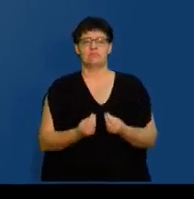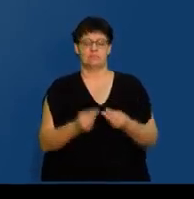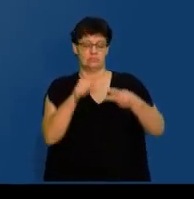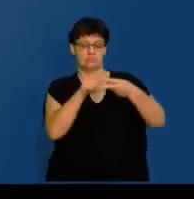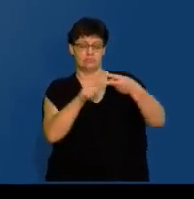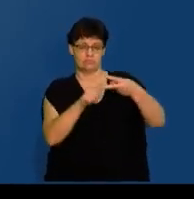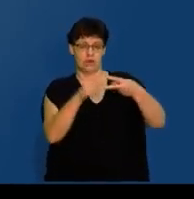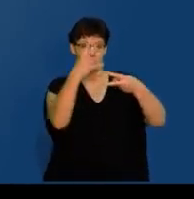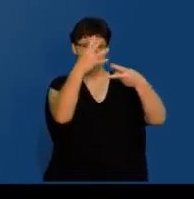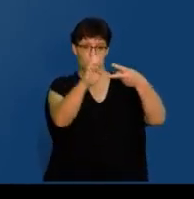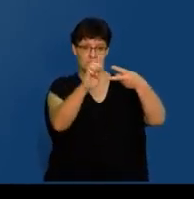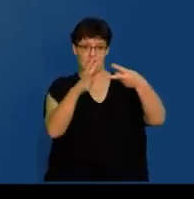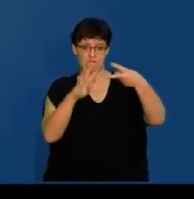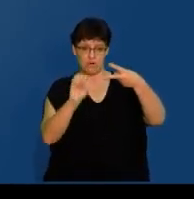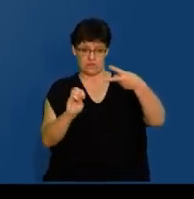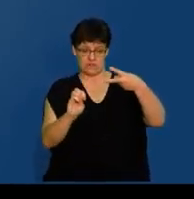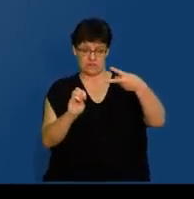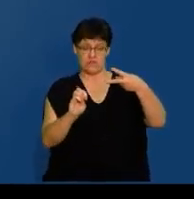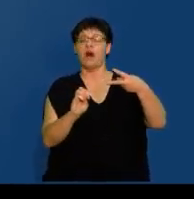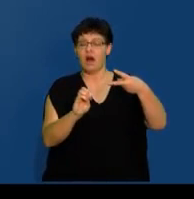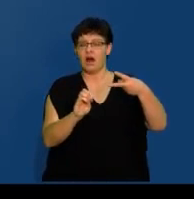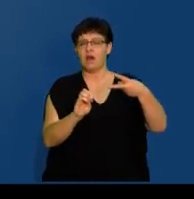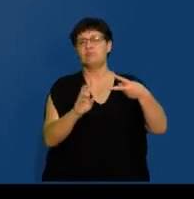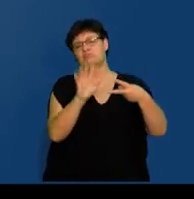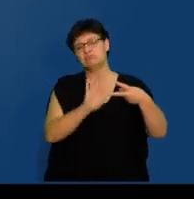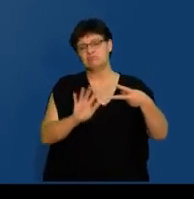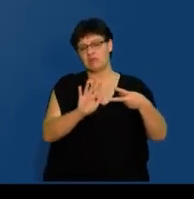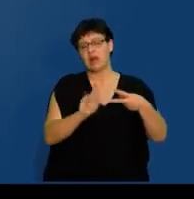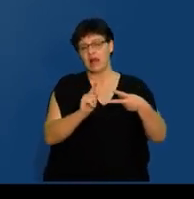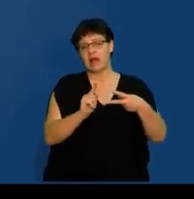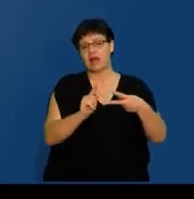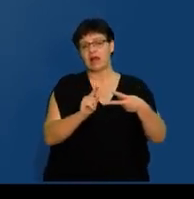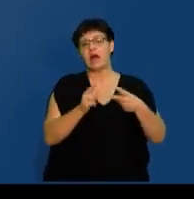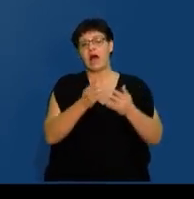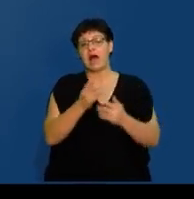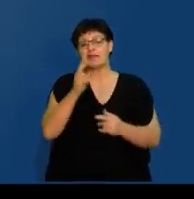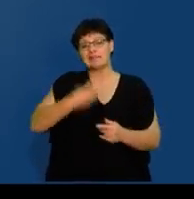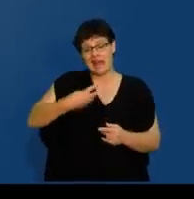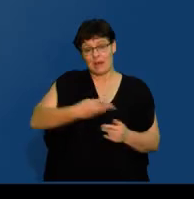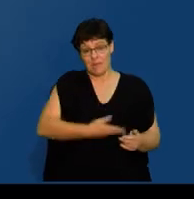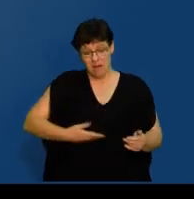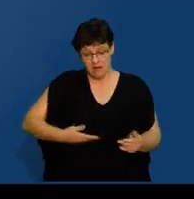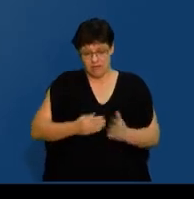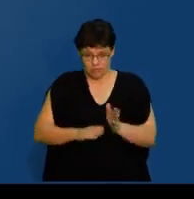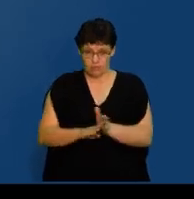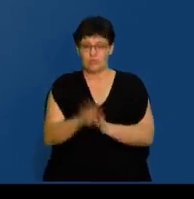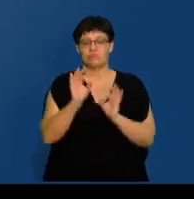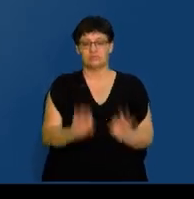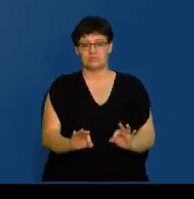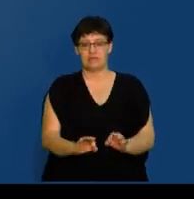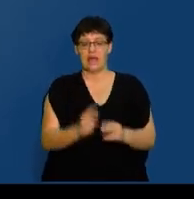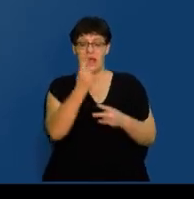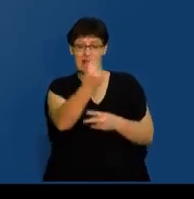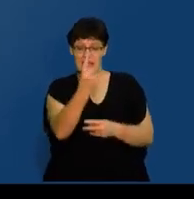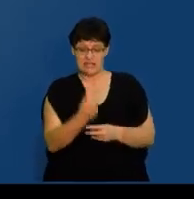of 40 marks each that could take you through the second part of this exam. You need to note that each section will